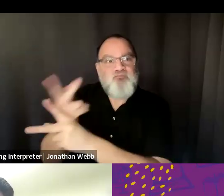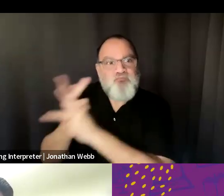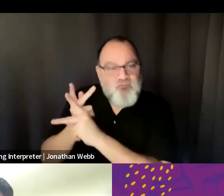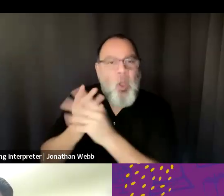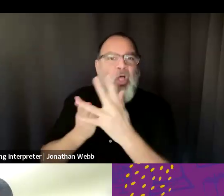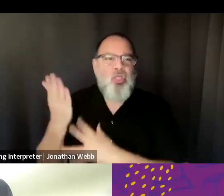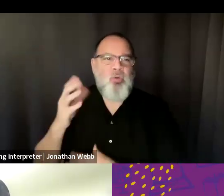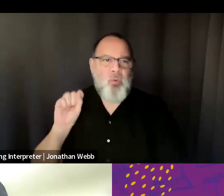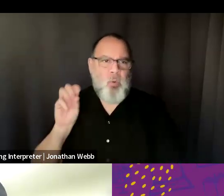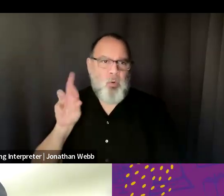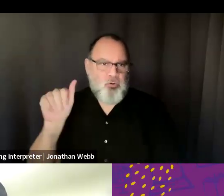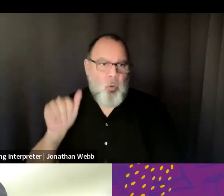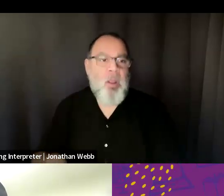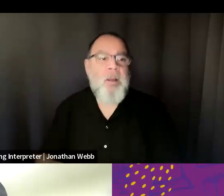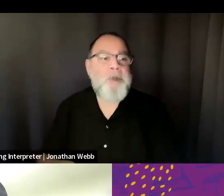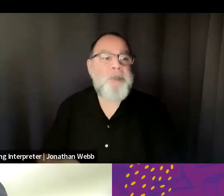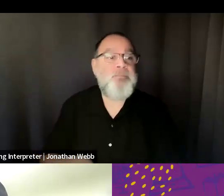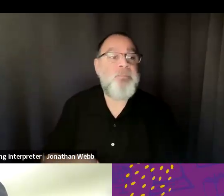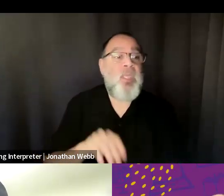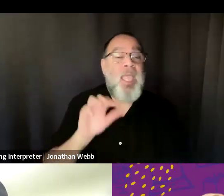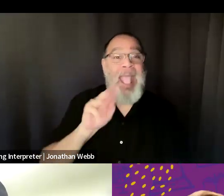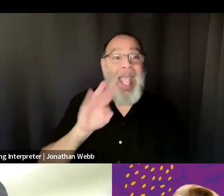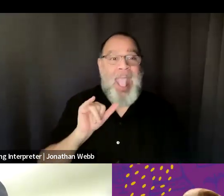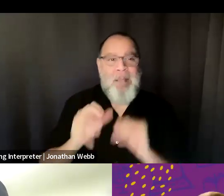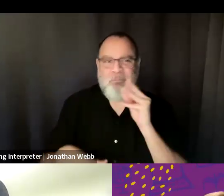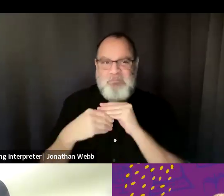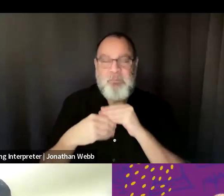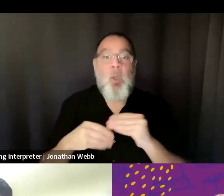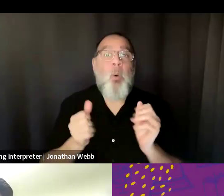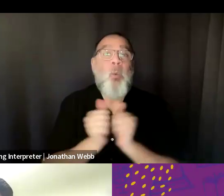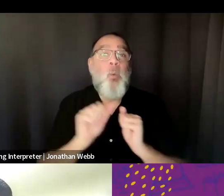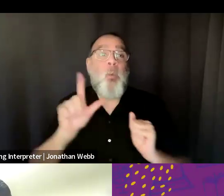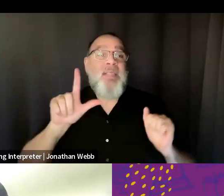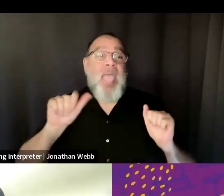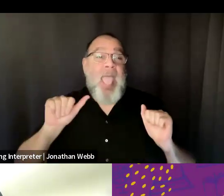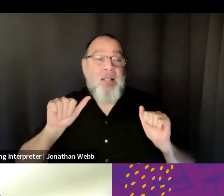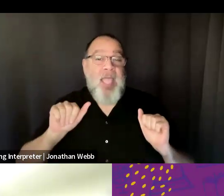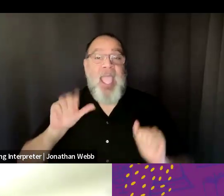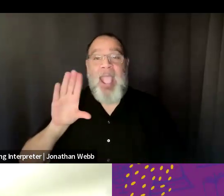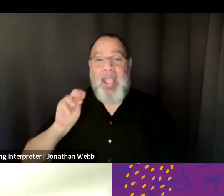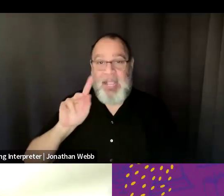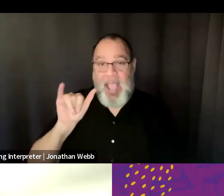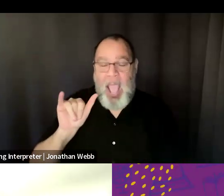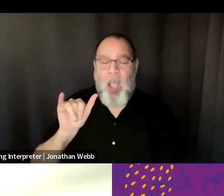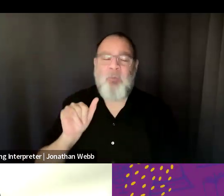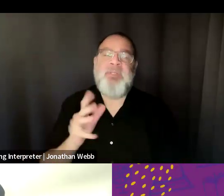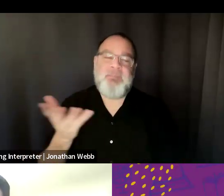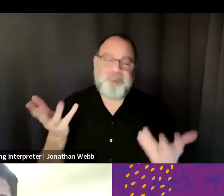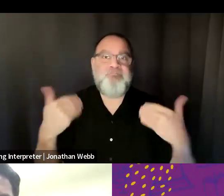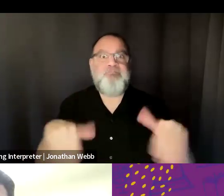And I'd also like to add that for LA County, we've been really had a great success